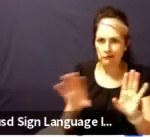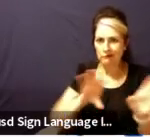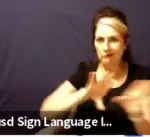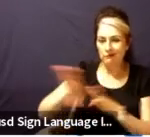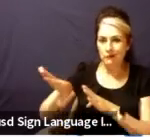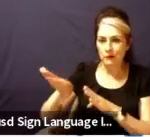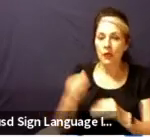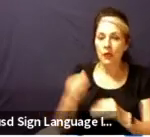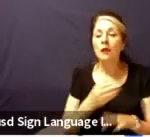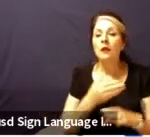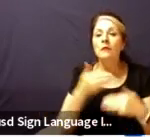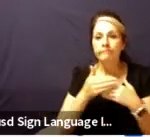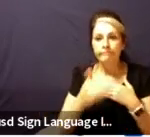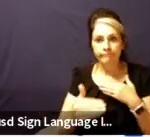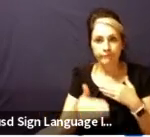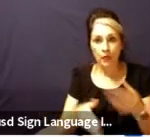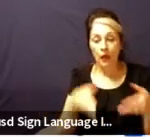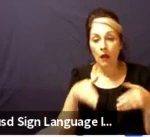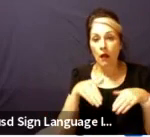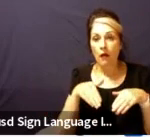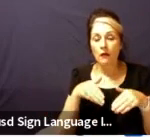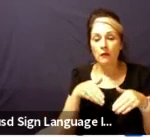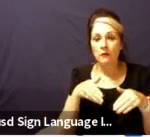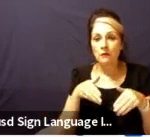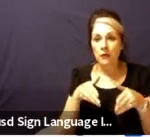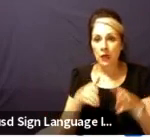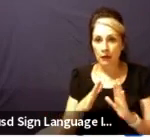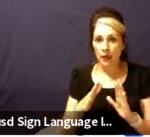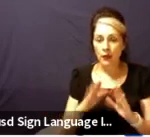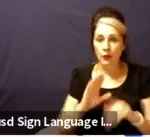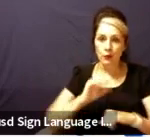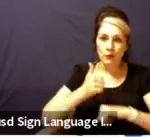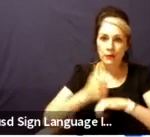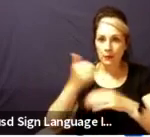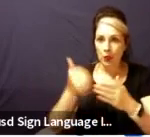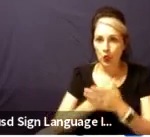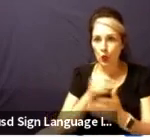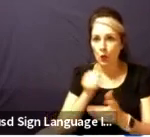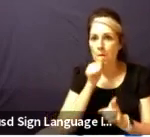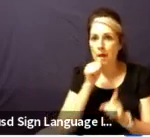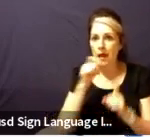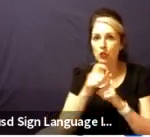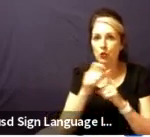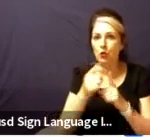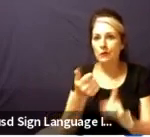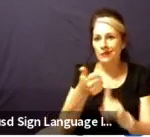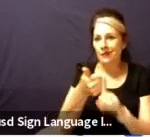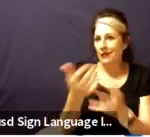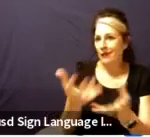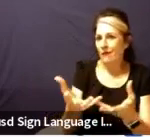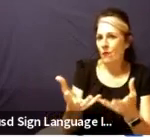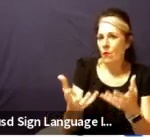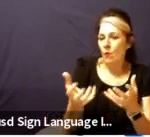from there, it will allow you to reset your password to whatever you desire it to be.